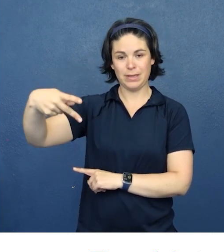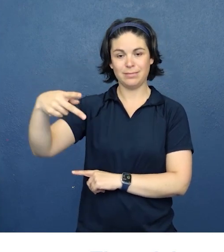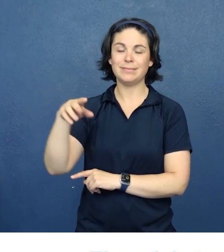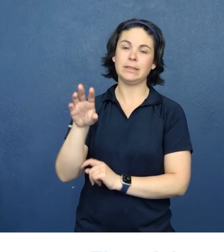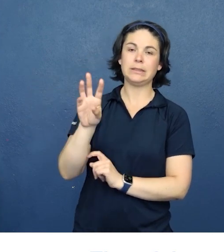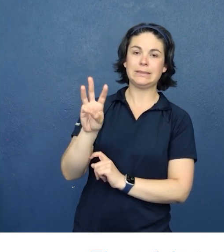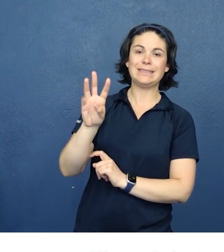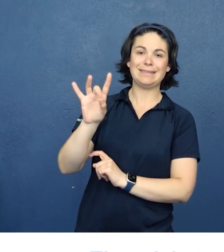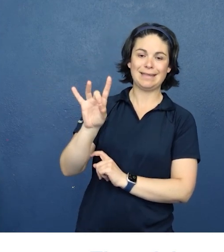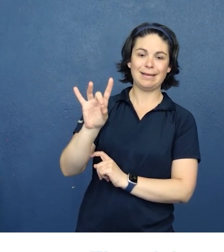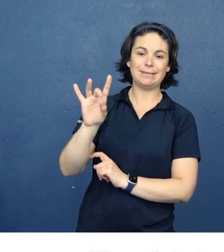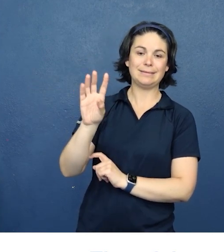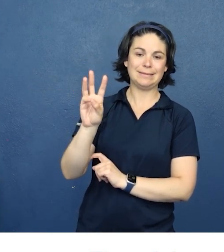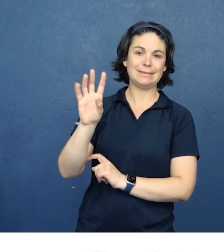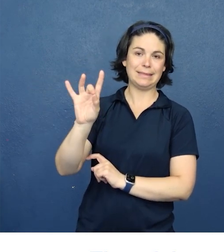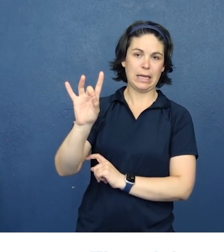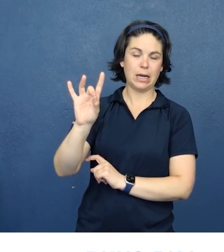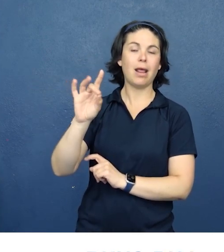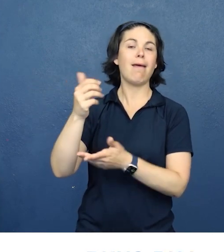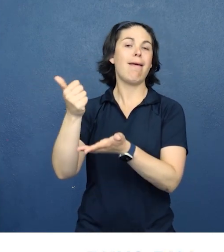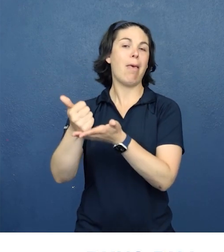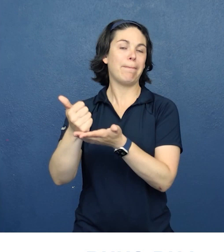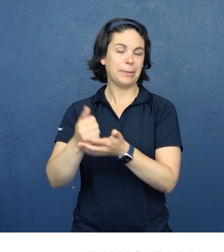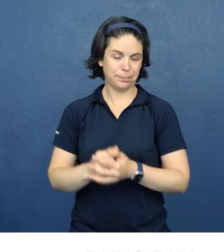951-686-HELP or 686-HELP.